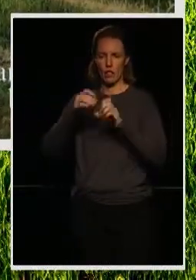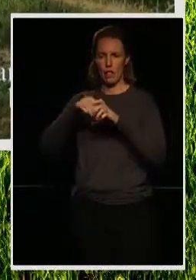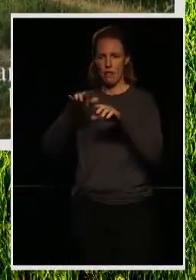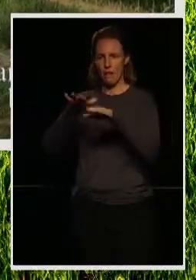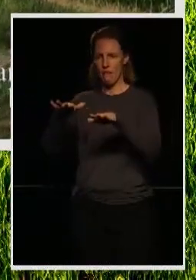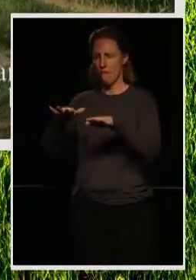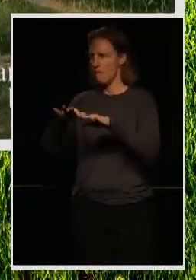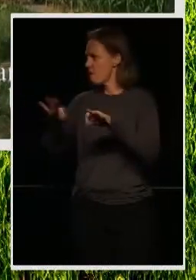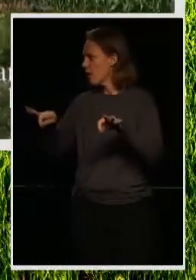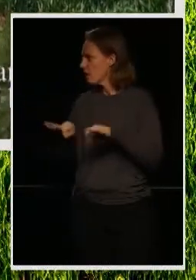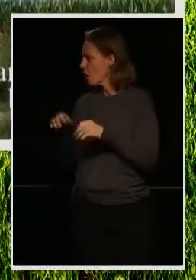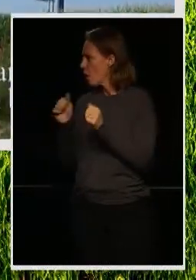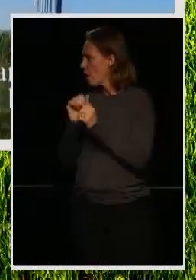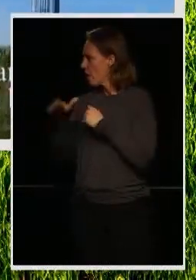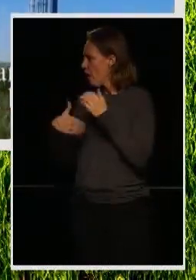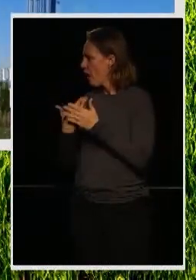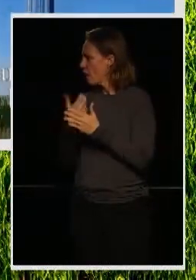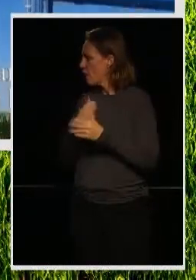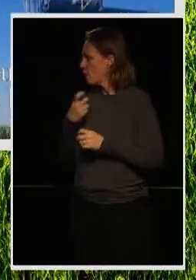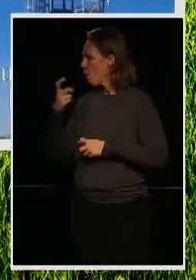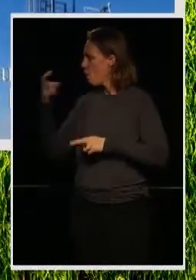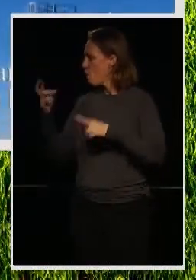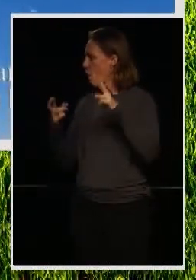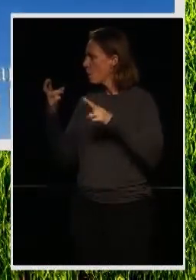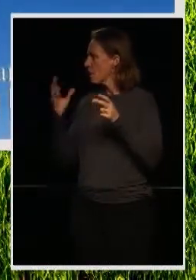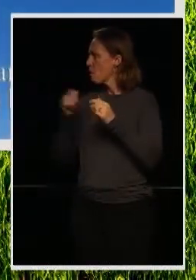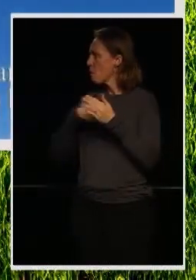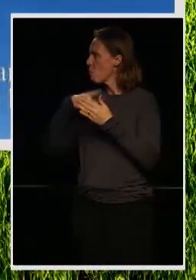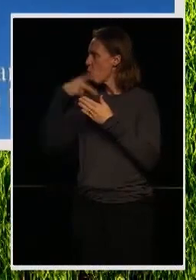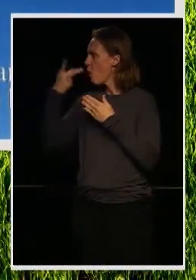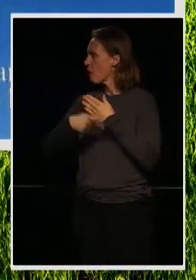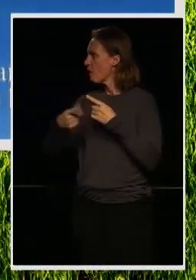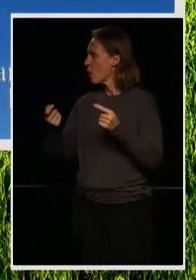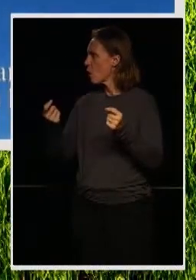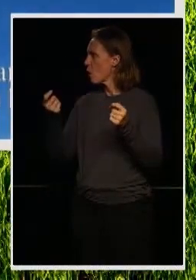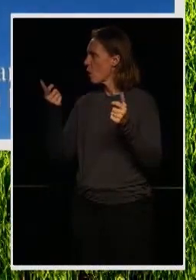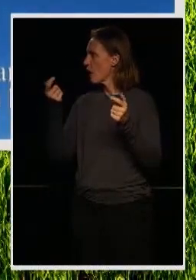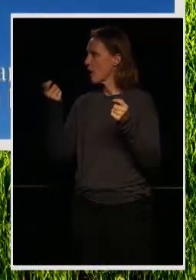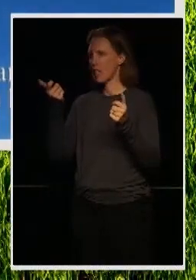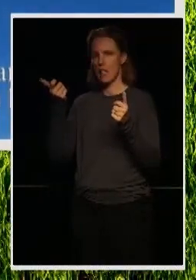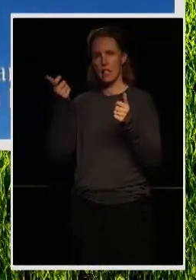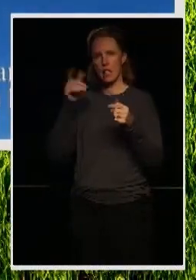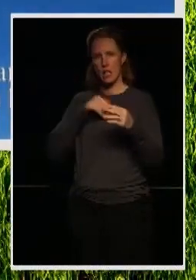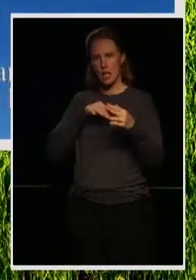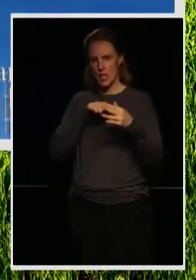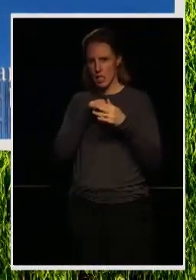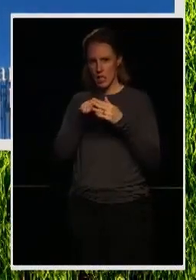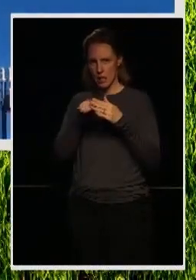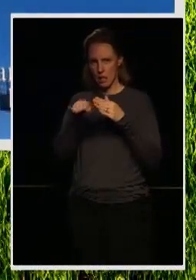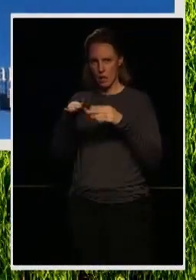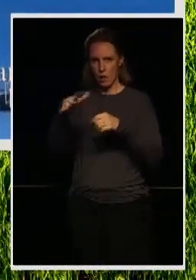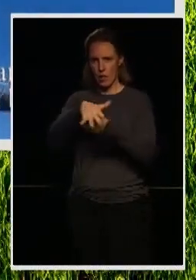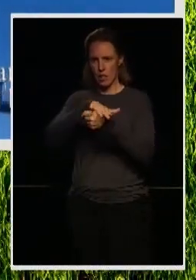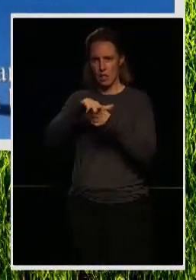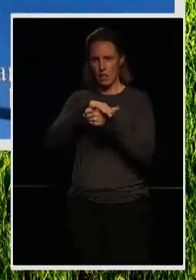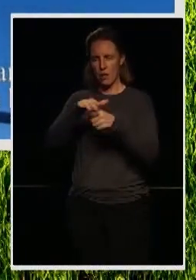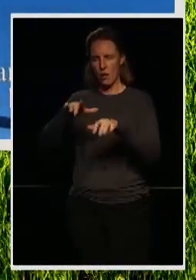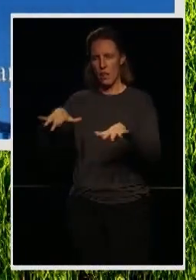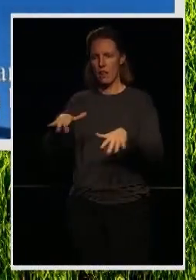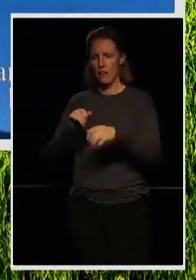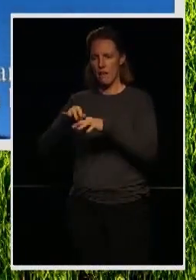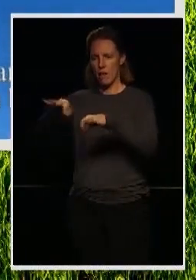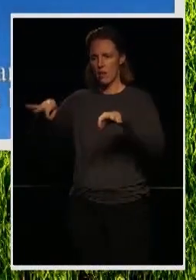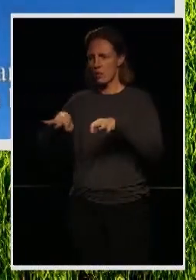all these robots, they can be programmed to very easily and quickly deployed into any designated locations in the